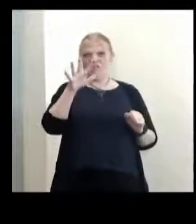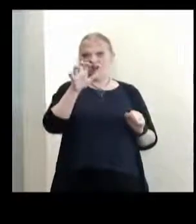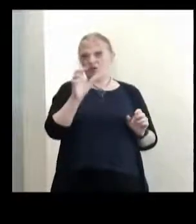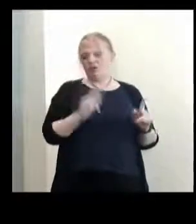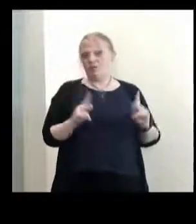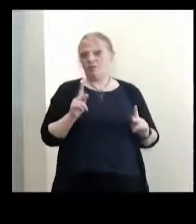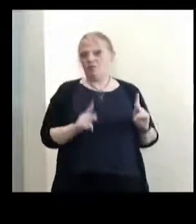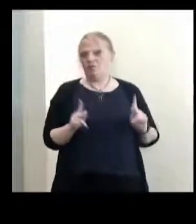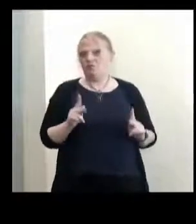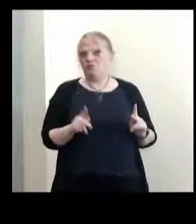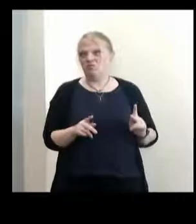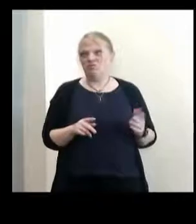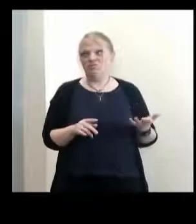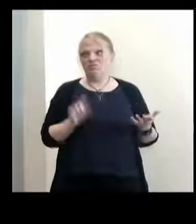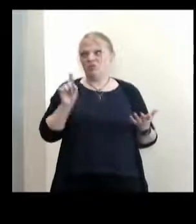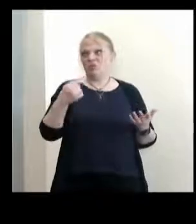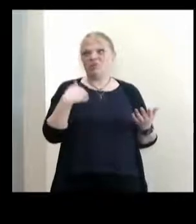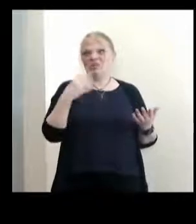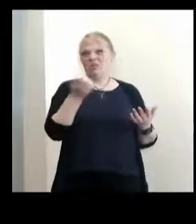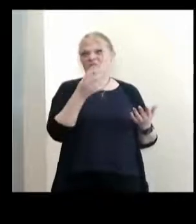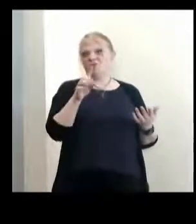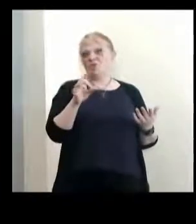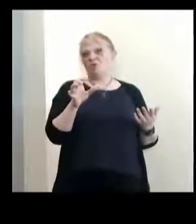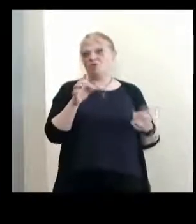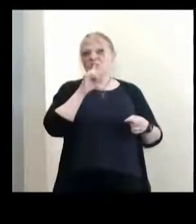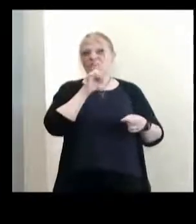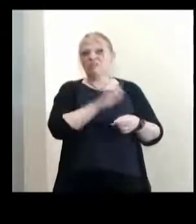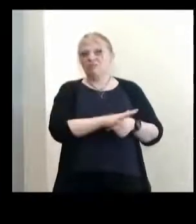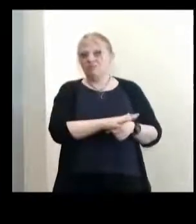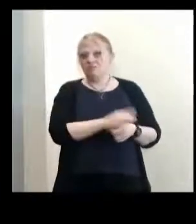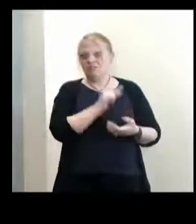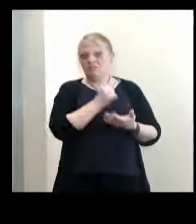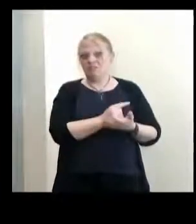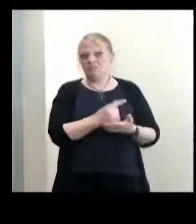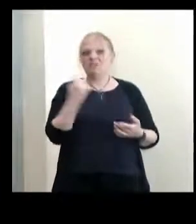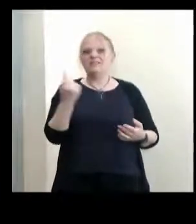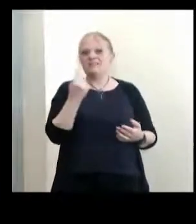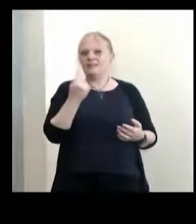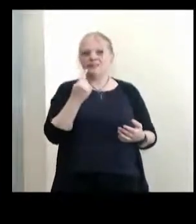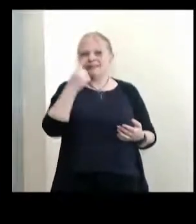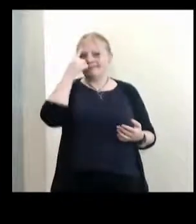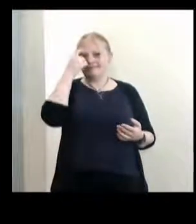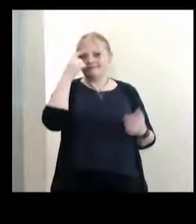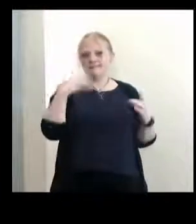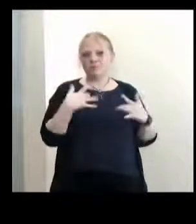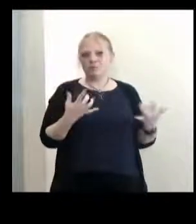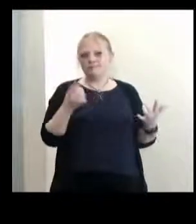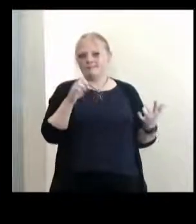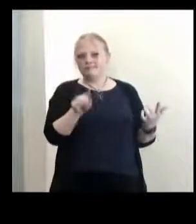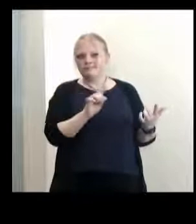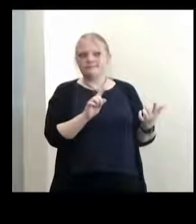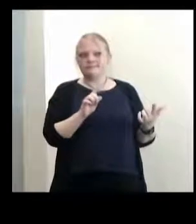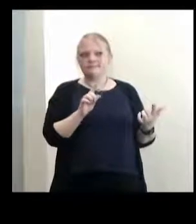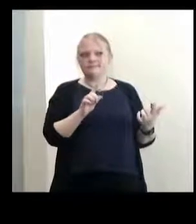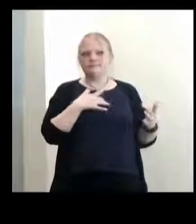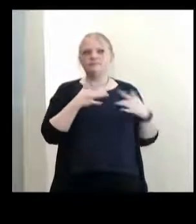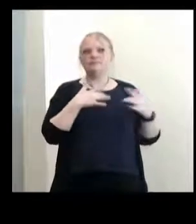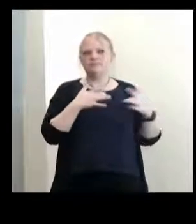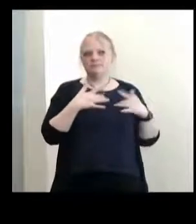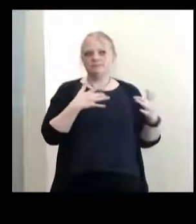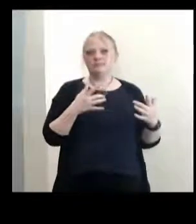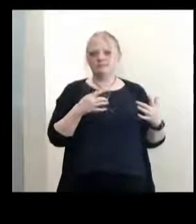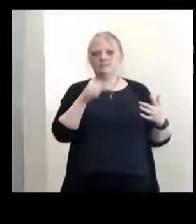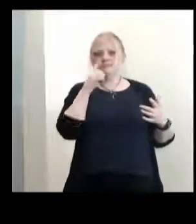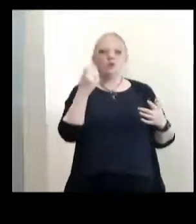and you only had a couple hundred people guaranteed. So something's going on out there, and it's worrisome because we know that